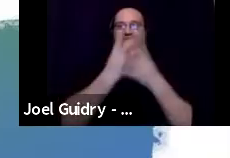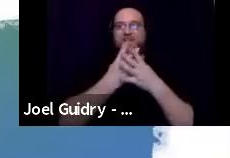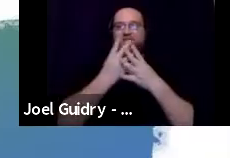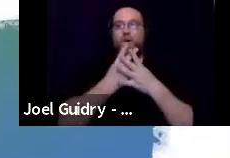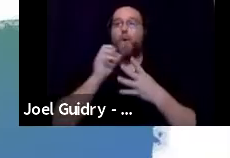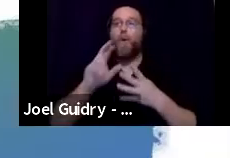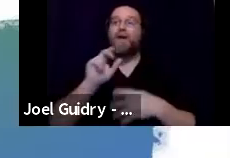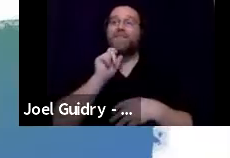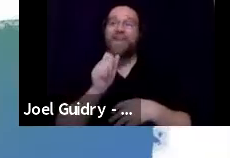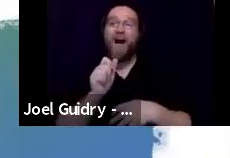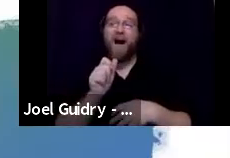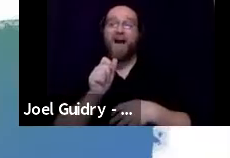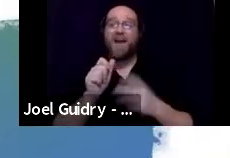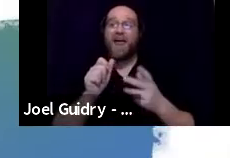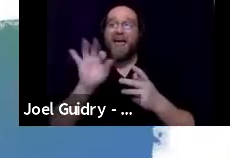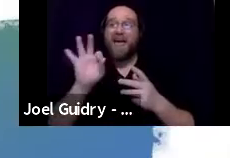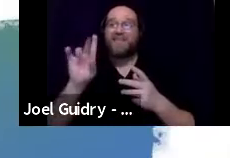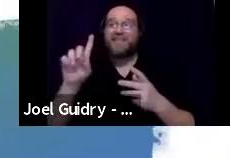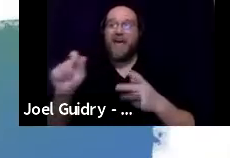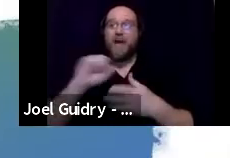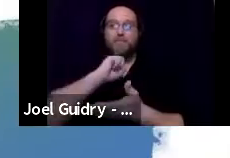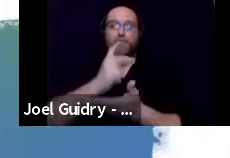approved procedure masks.